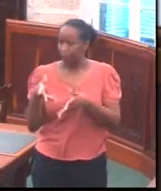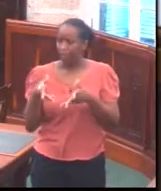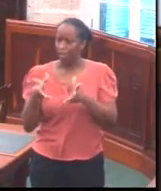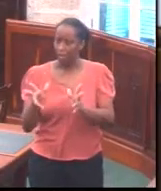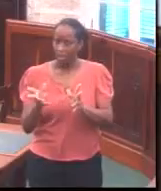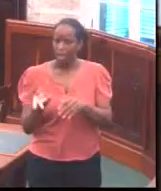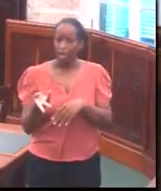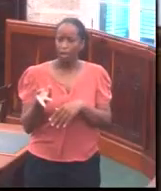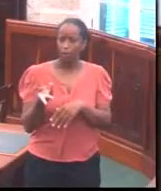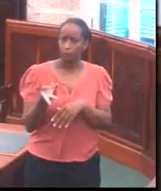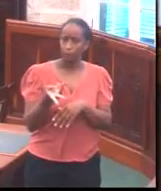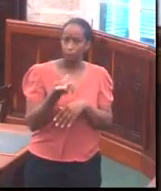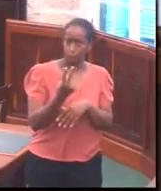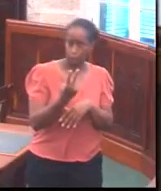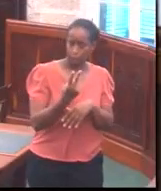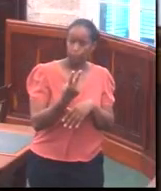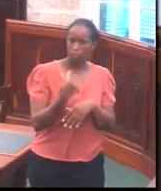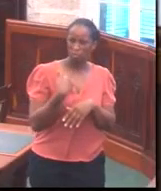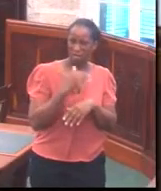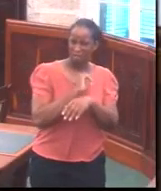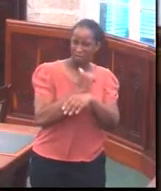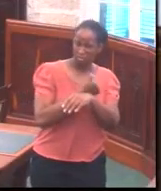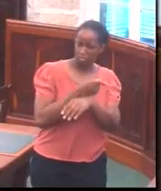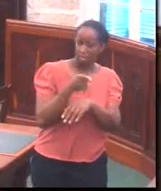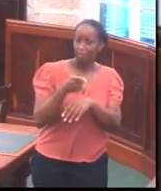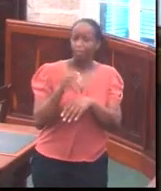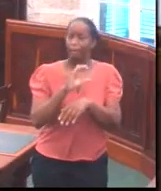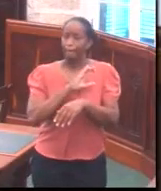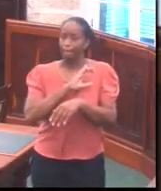Commissioner of Police and the Director for Anti-Terrorism,